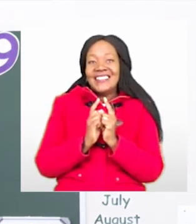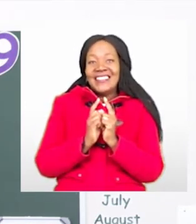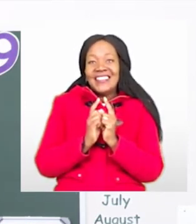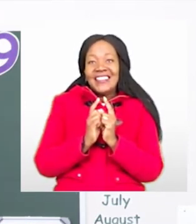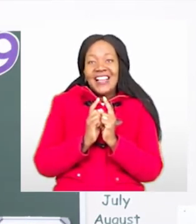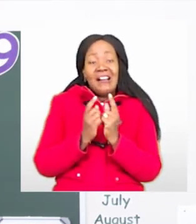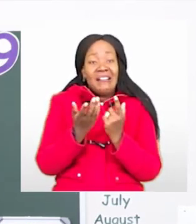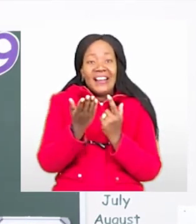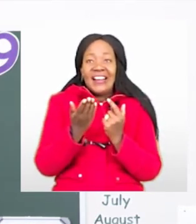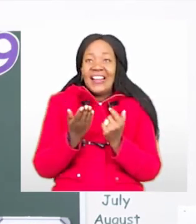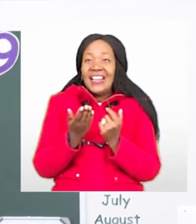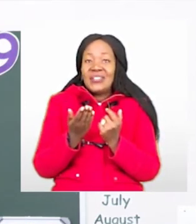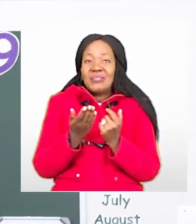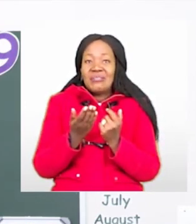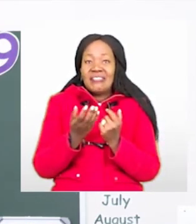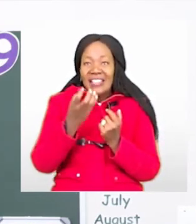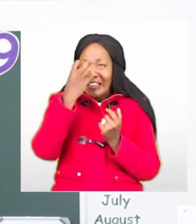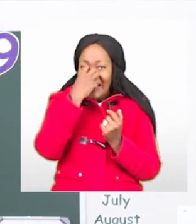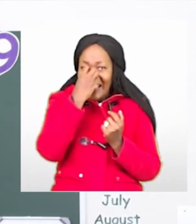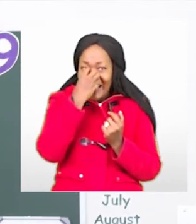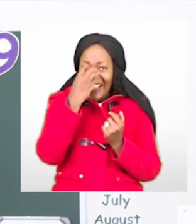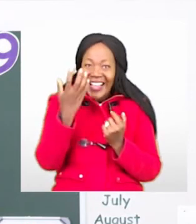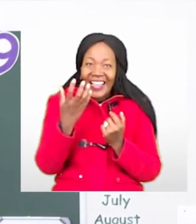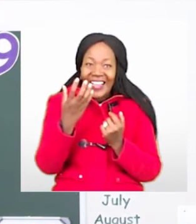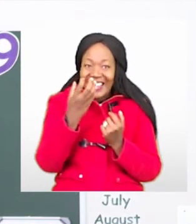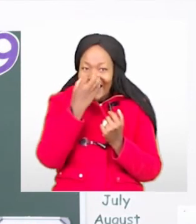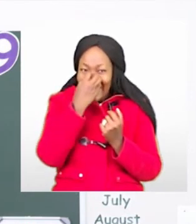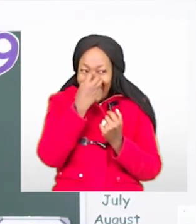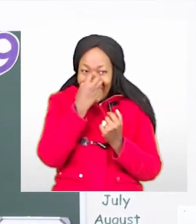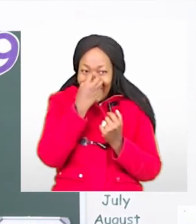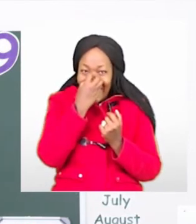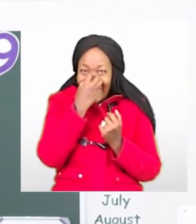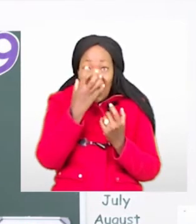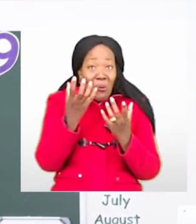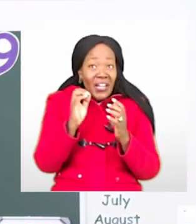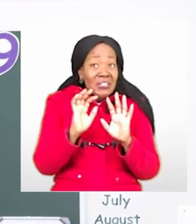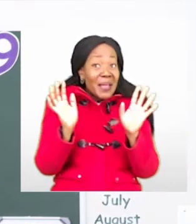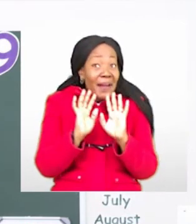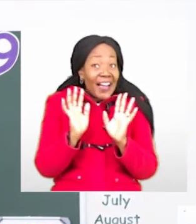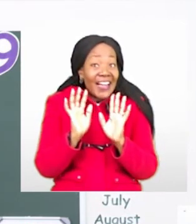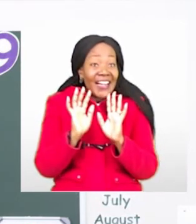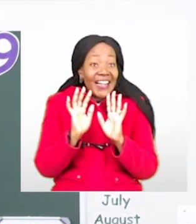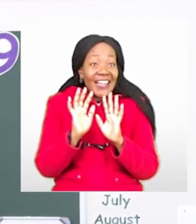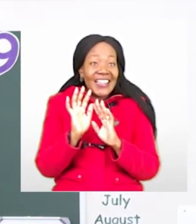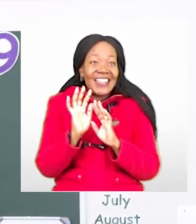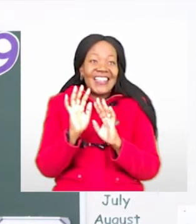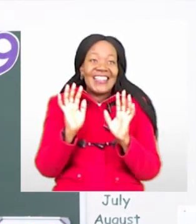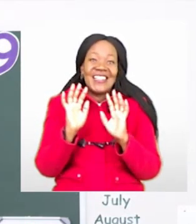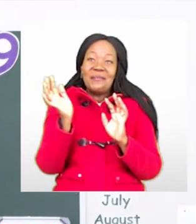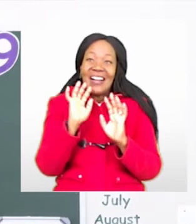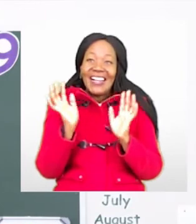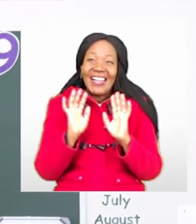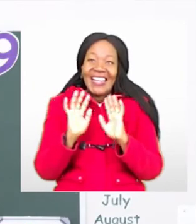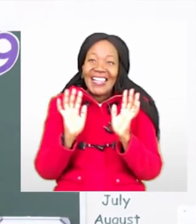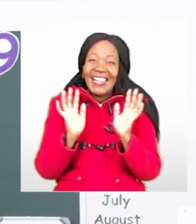to invite Zoe to come. We need to say goodbye to Zoe.